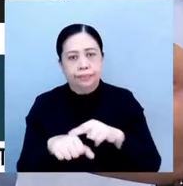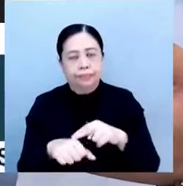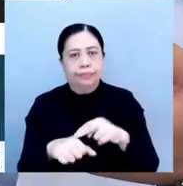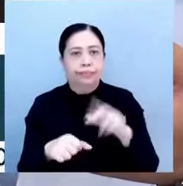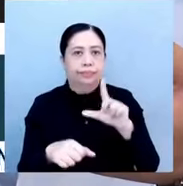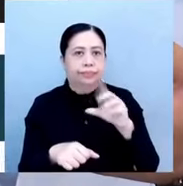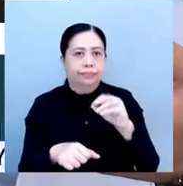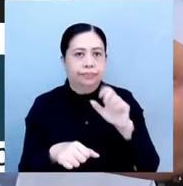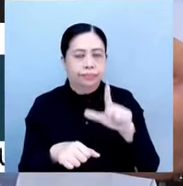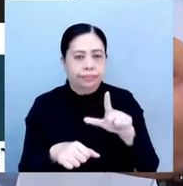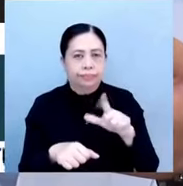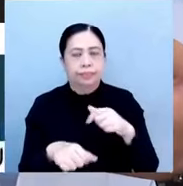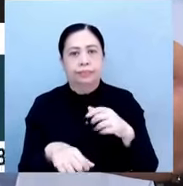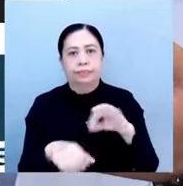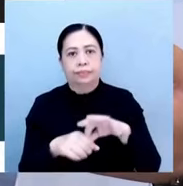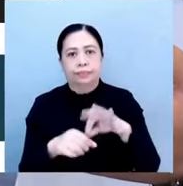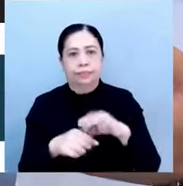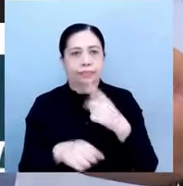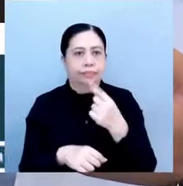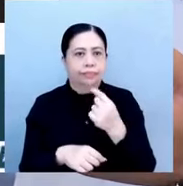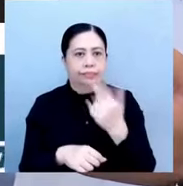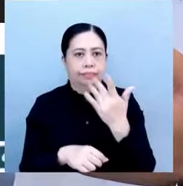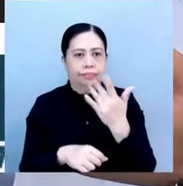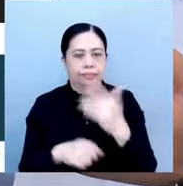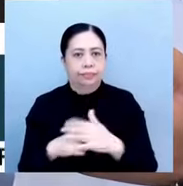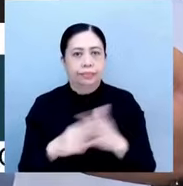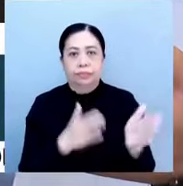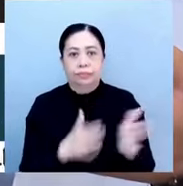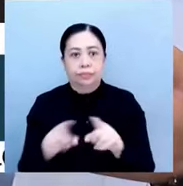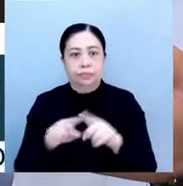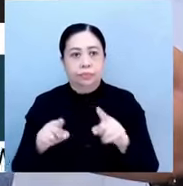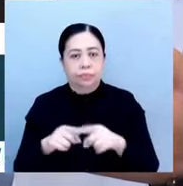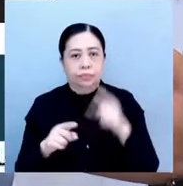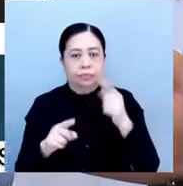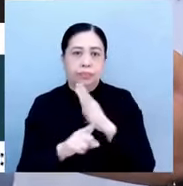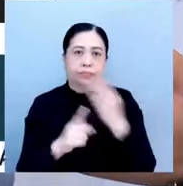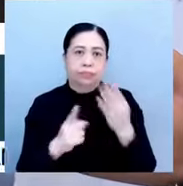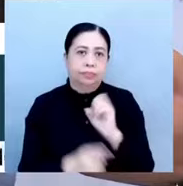ng 2025. At number three, naghahanda na po kami para sa barangay na SK